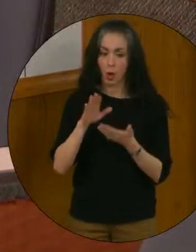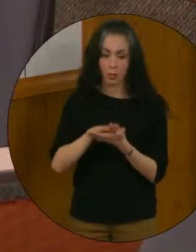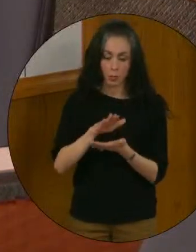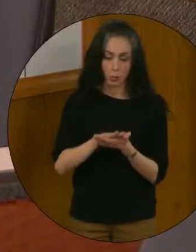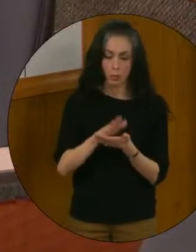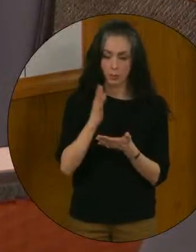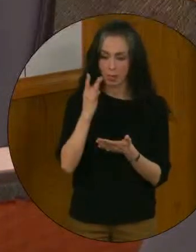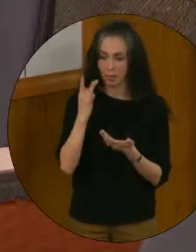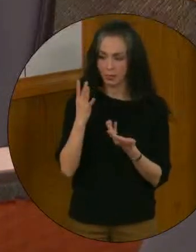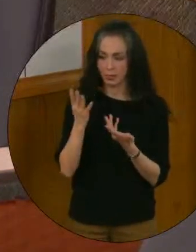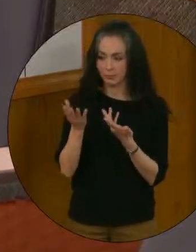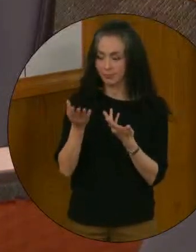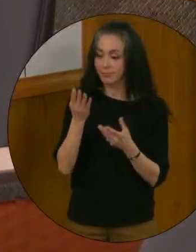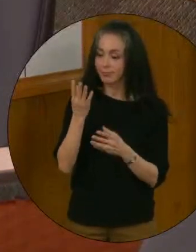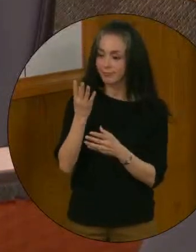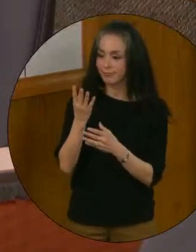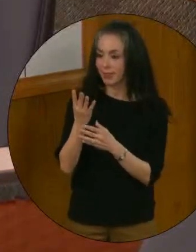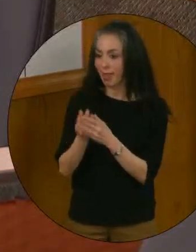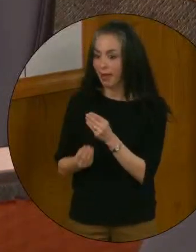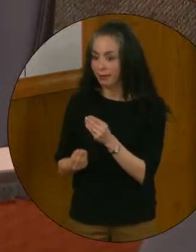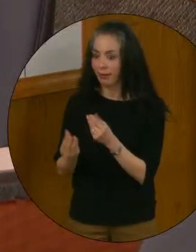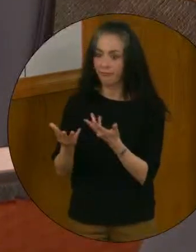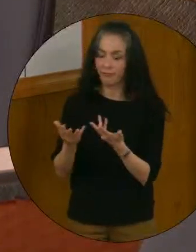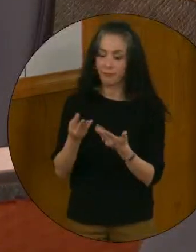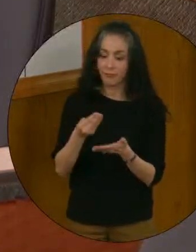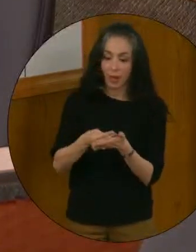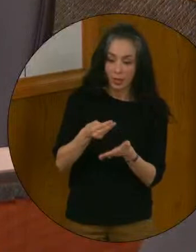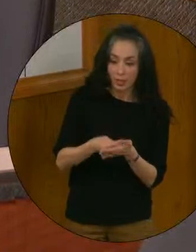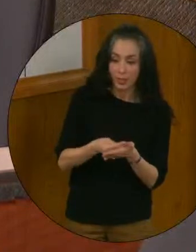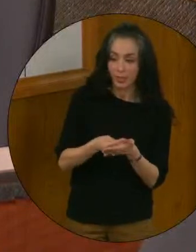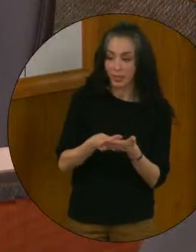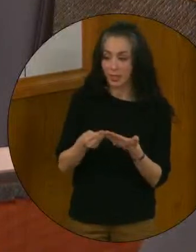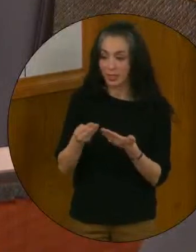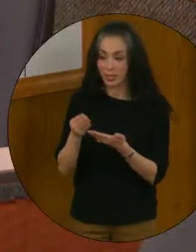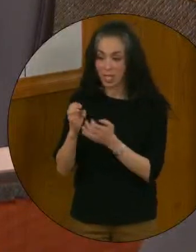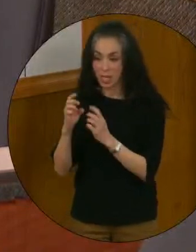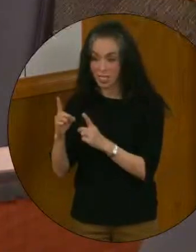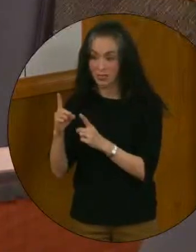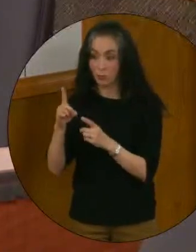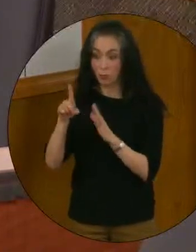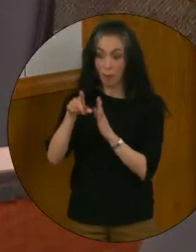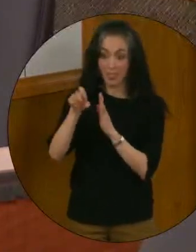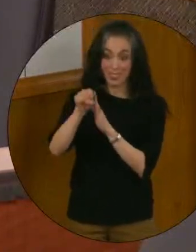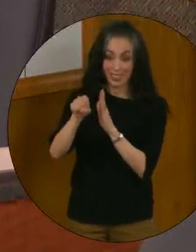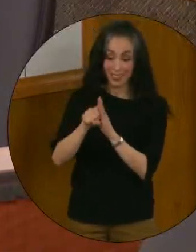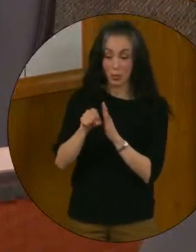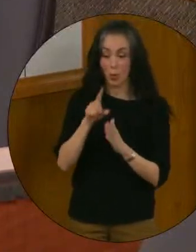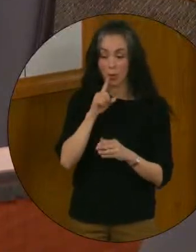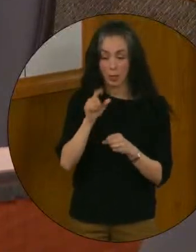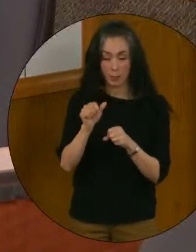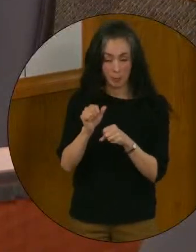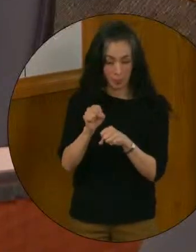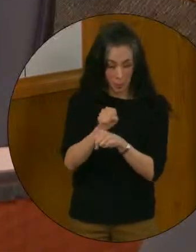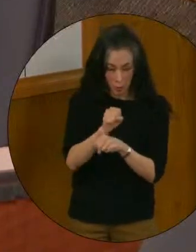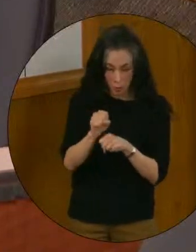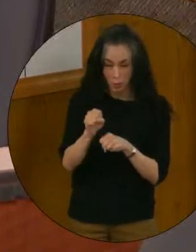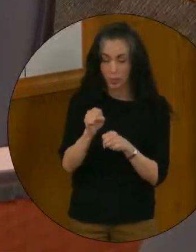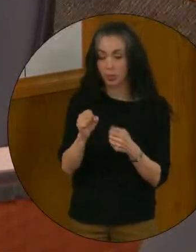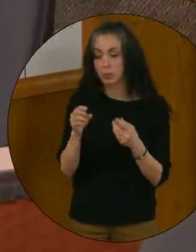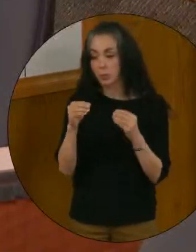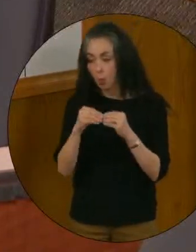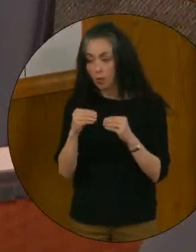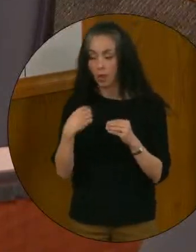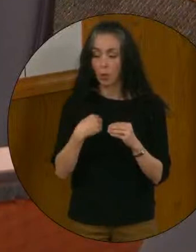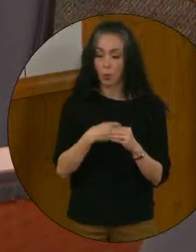of the lack of funding in K-12 education from the state. So just wanted to make sure that there's more that we need